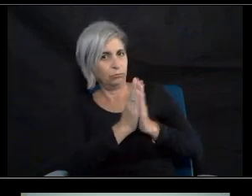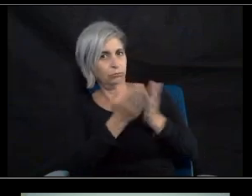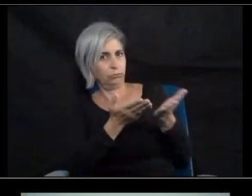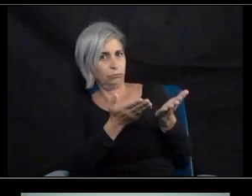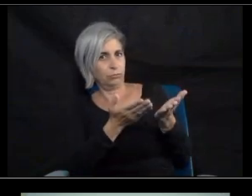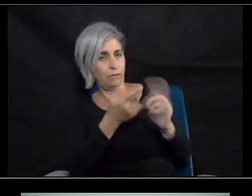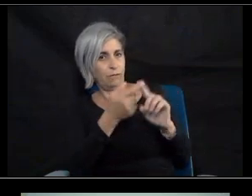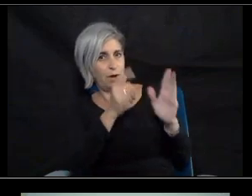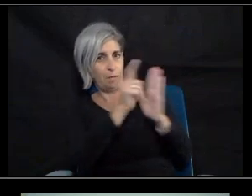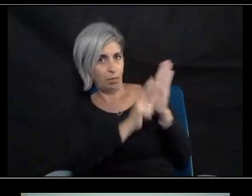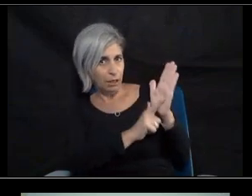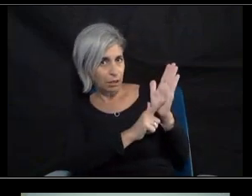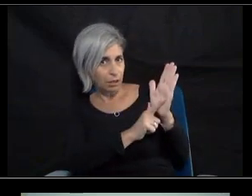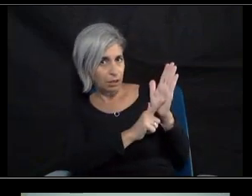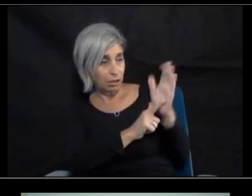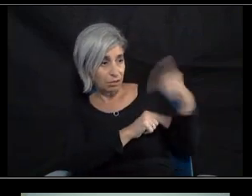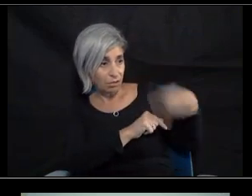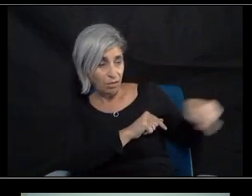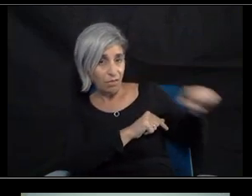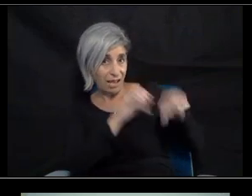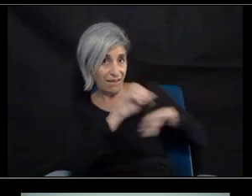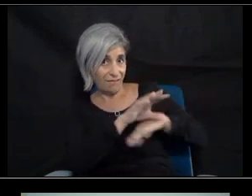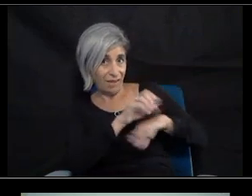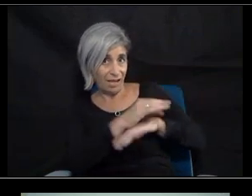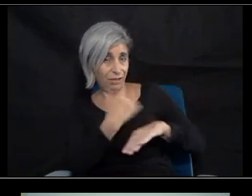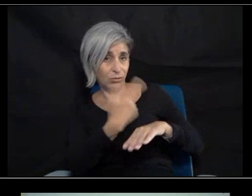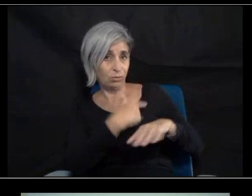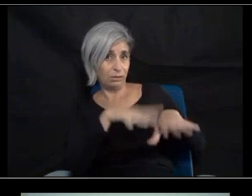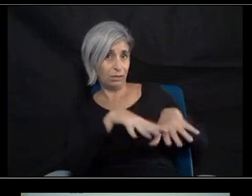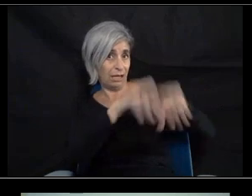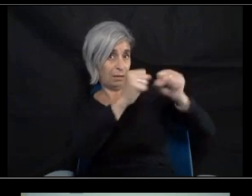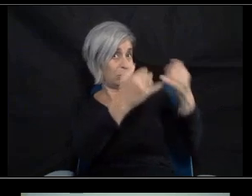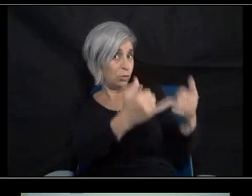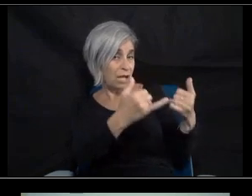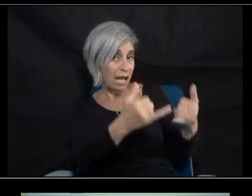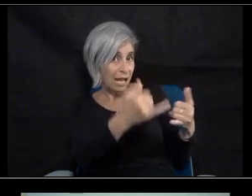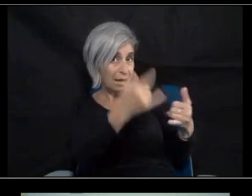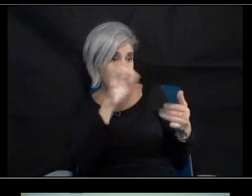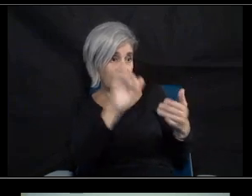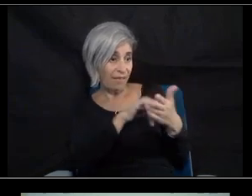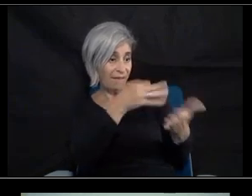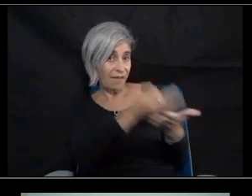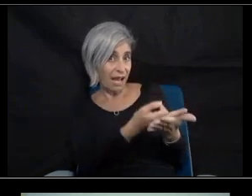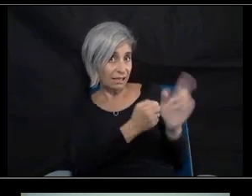legal, do they advise we take this up today because of that fact?